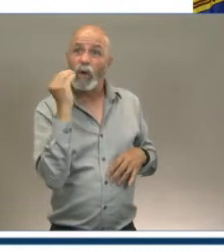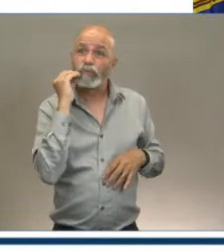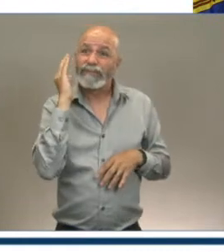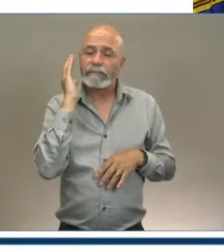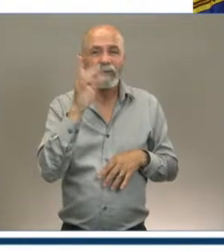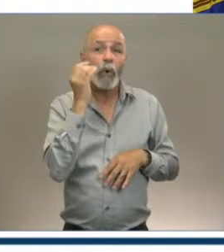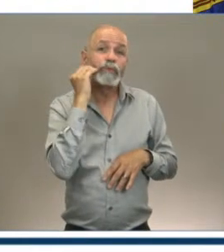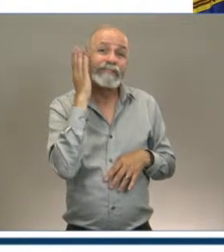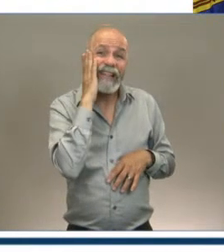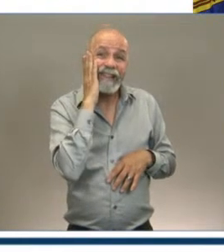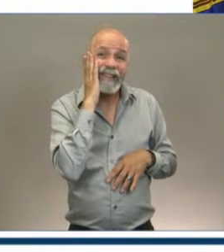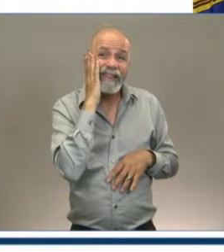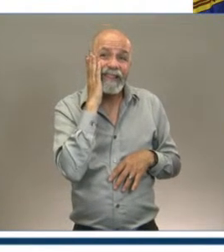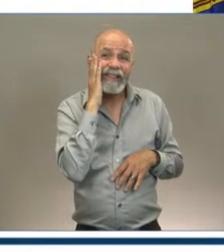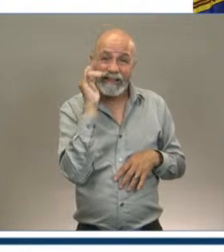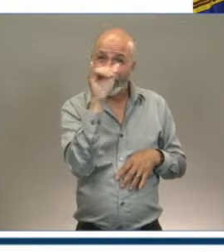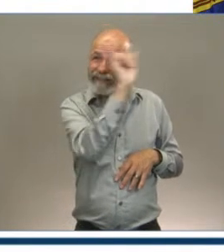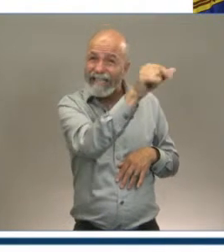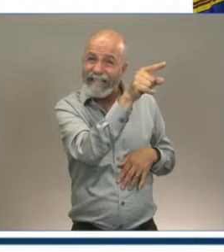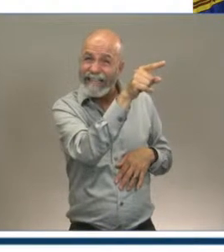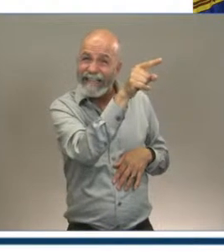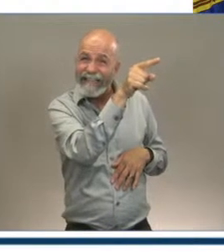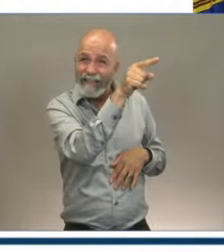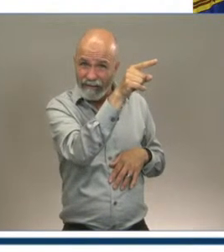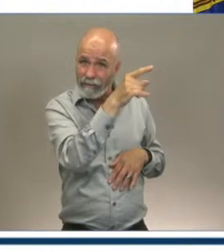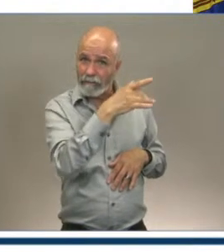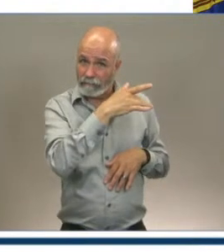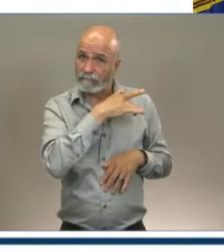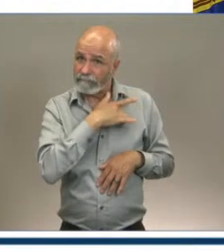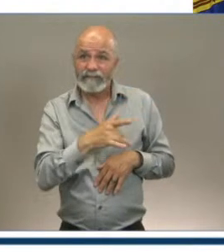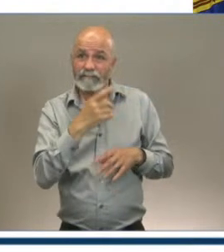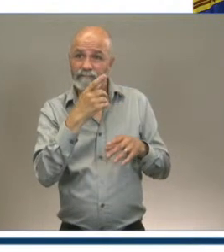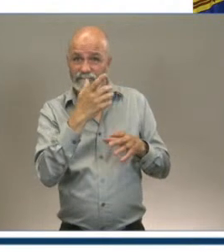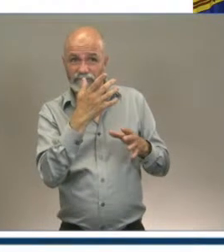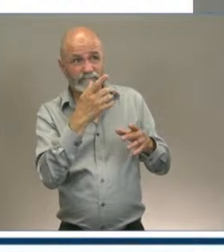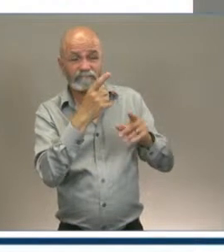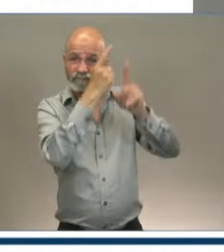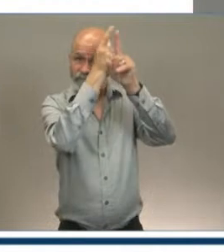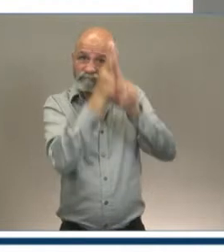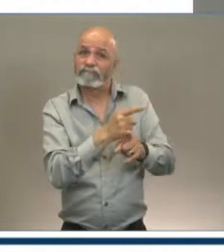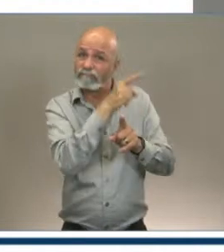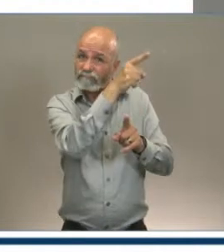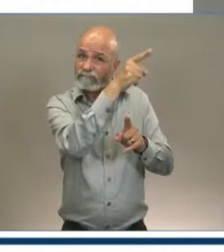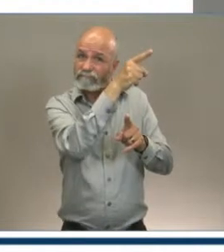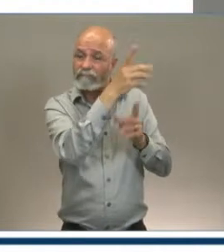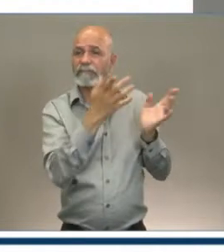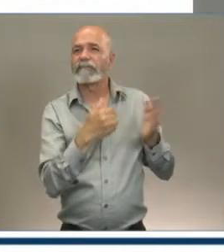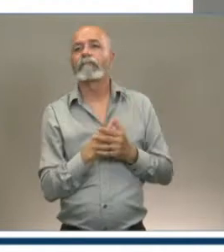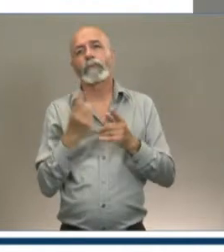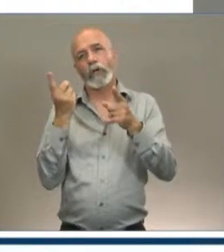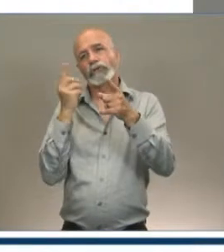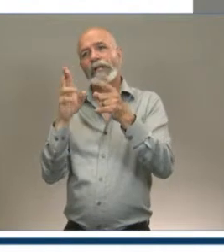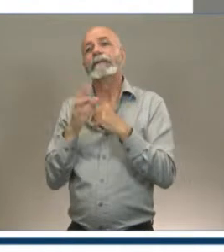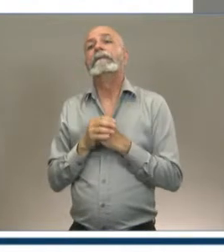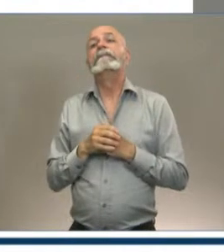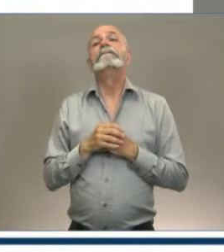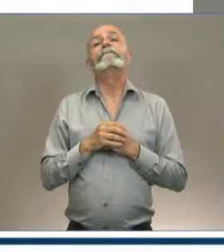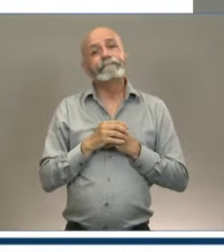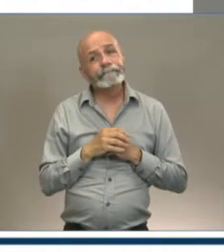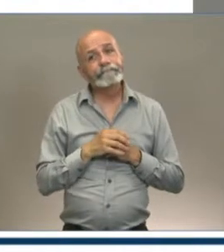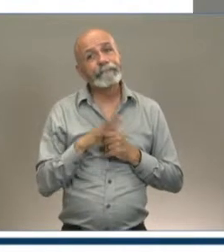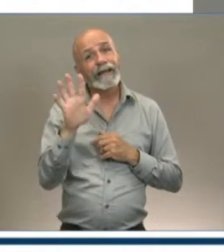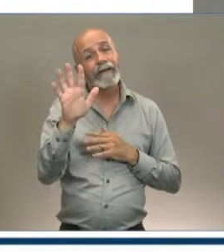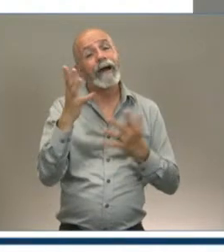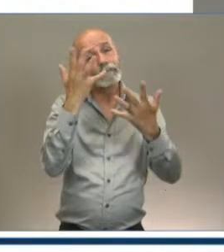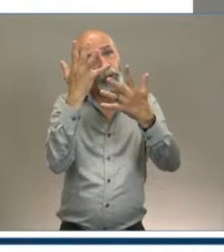a typical response, a typical protocol for a case like this? It is, actually. So if people can, it's unfortunate, but we've done